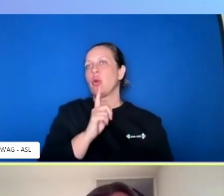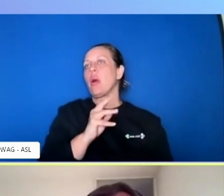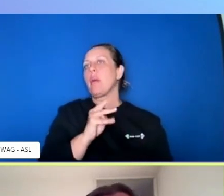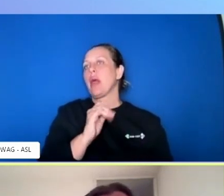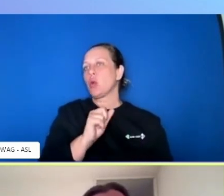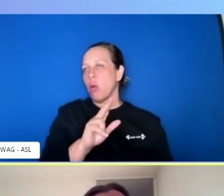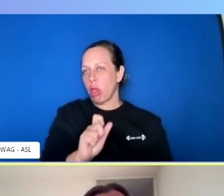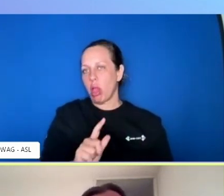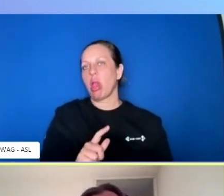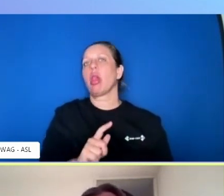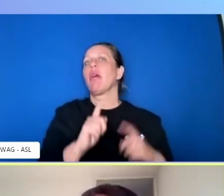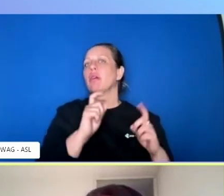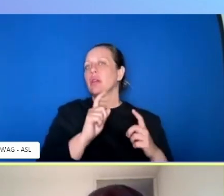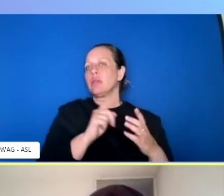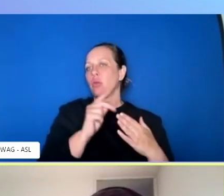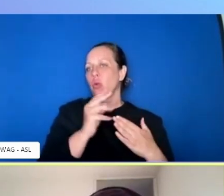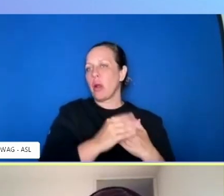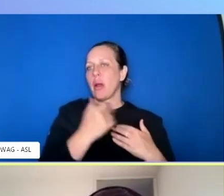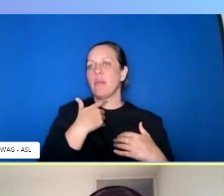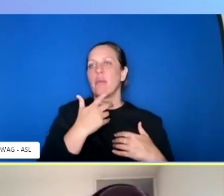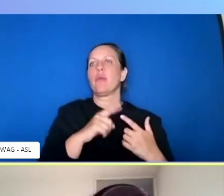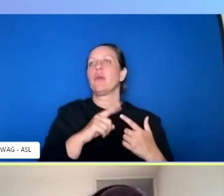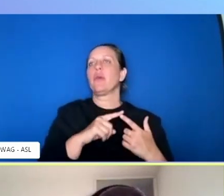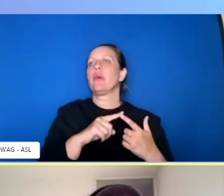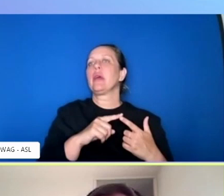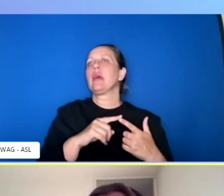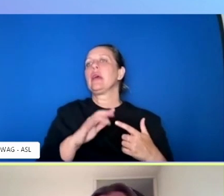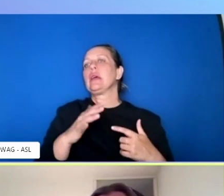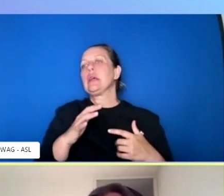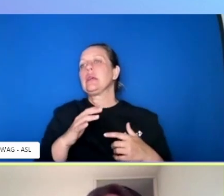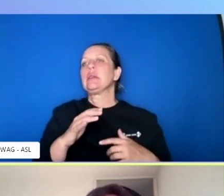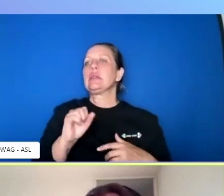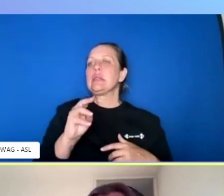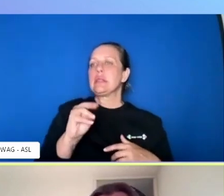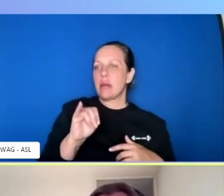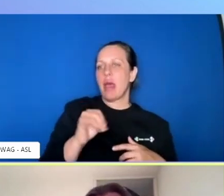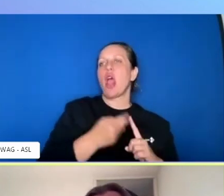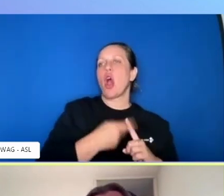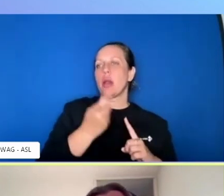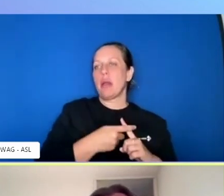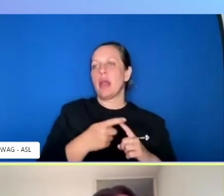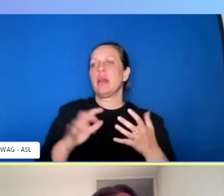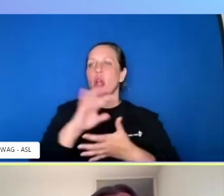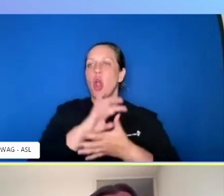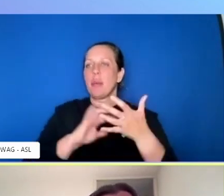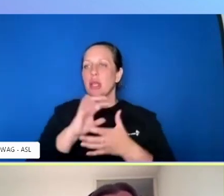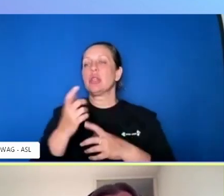as the Trusted Tester program. There's semi-automated tools, where there's a combination of automated and some human